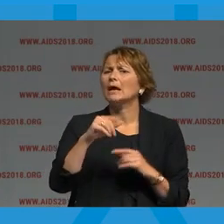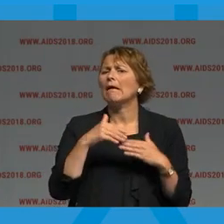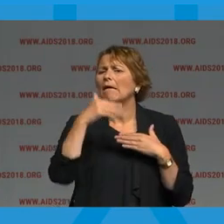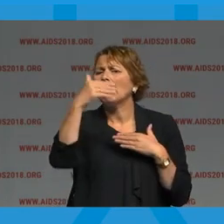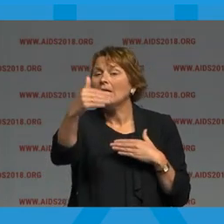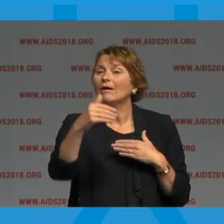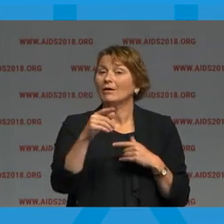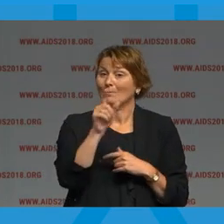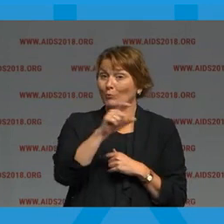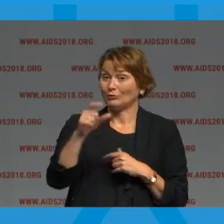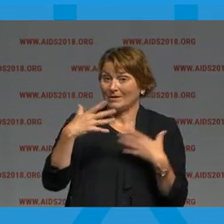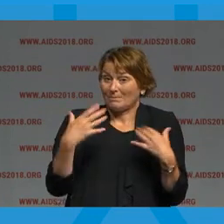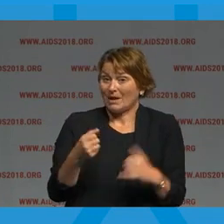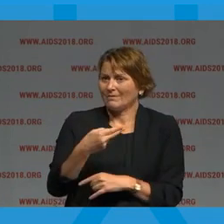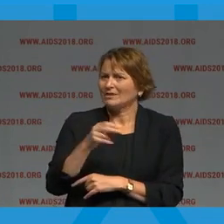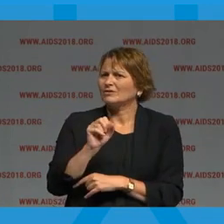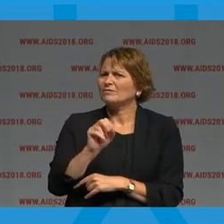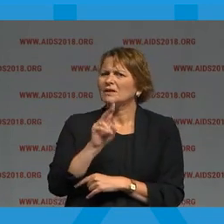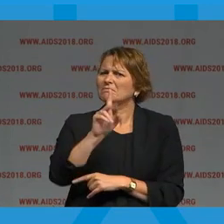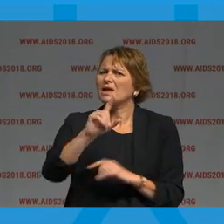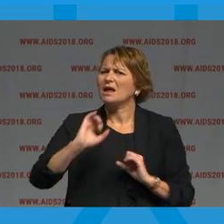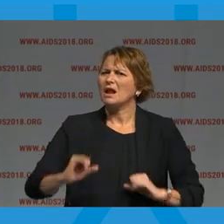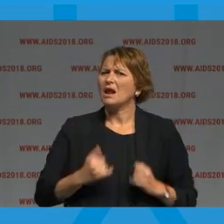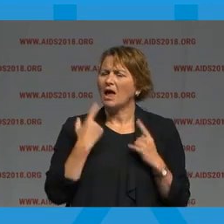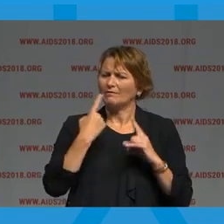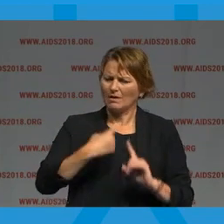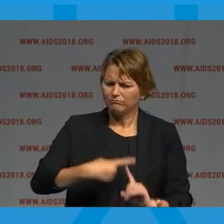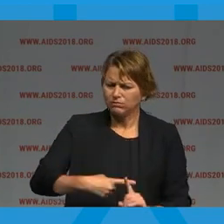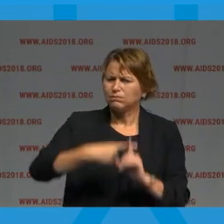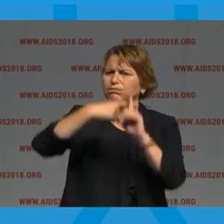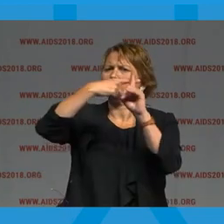for those living with HIV.